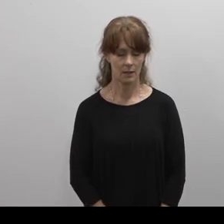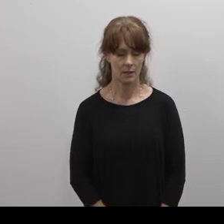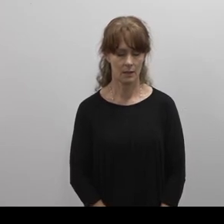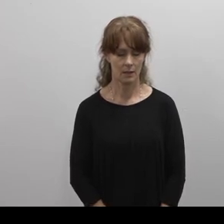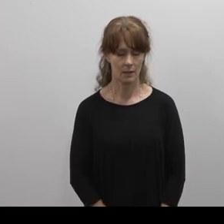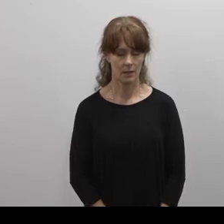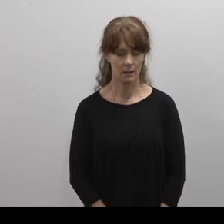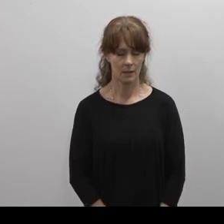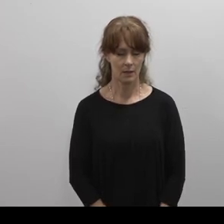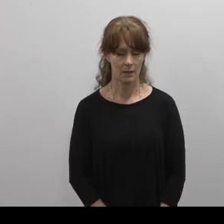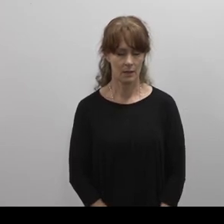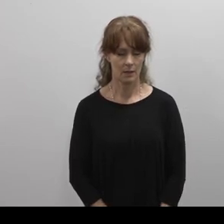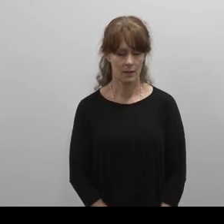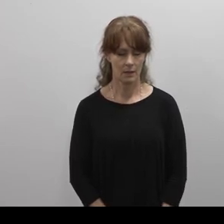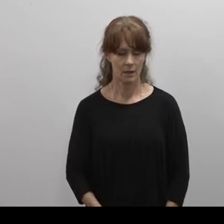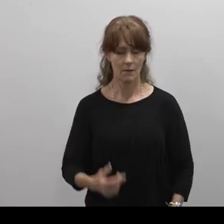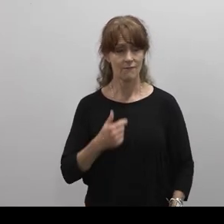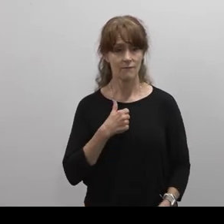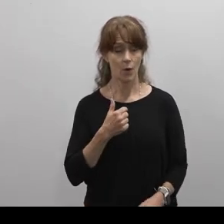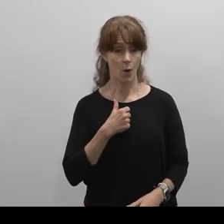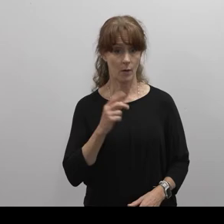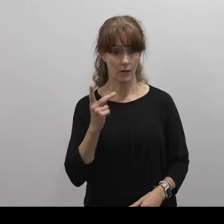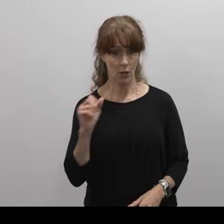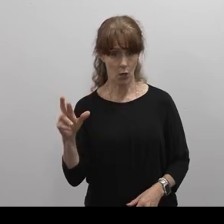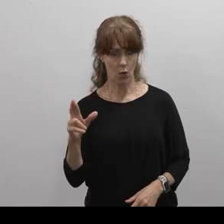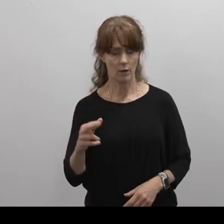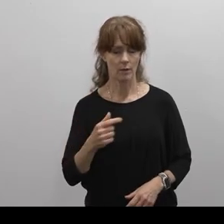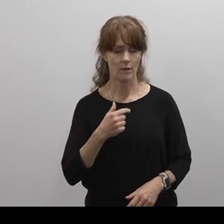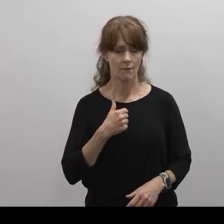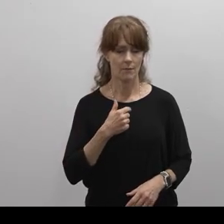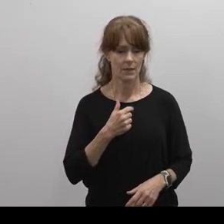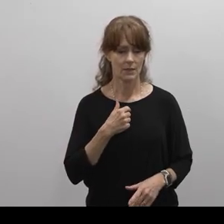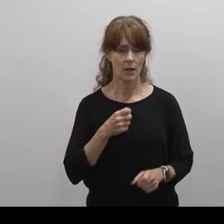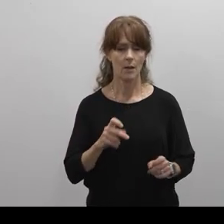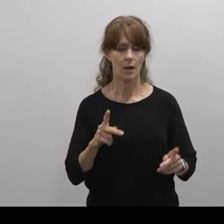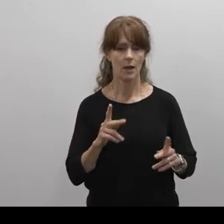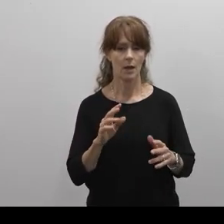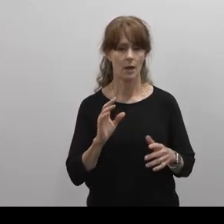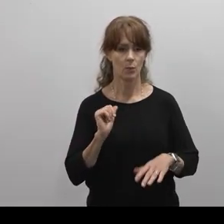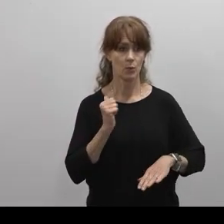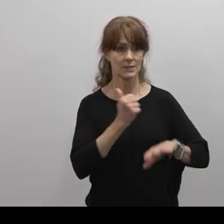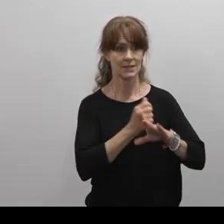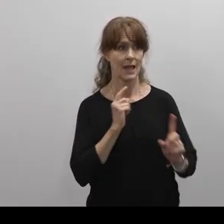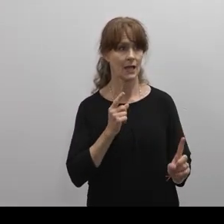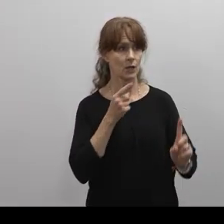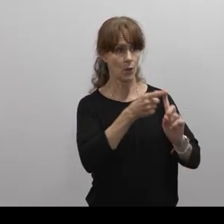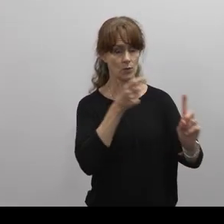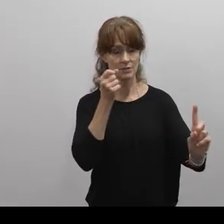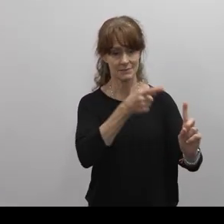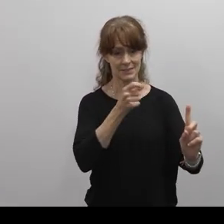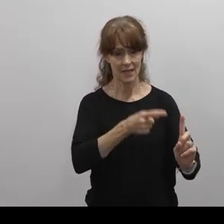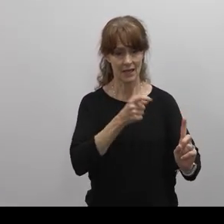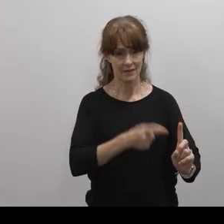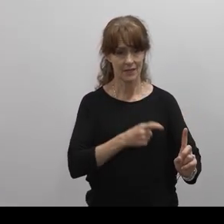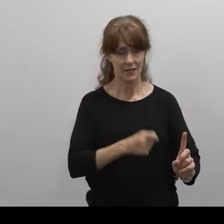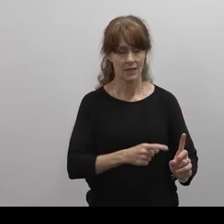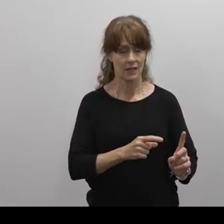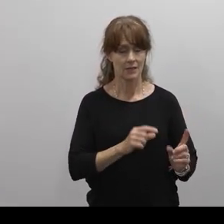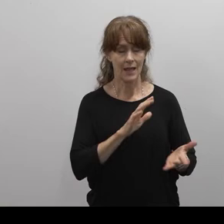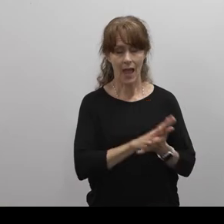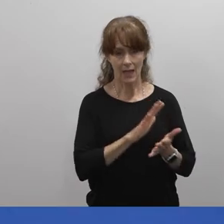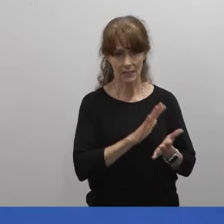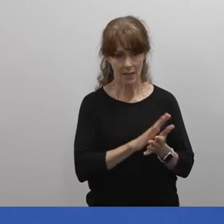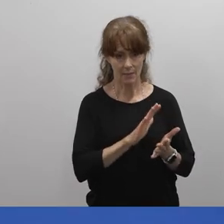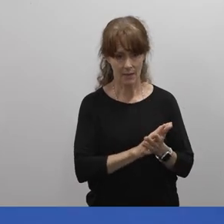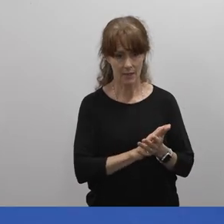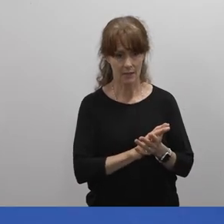For me, it feels like there's a real opportunity for our conversation around guardrails. So we'll set goals that are specific to academic goals based on